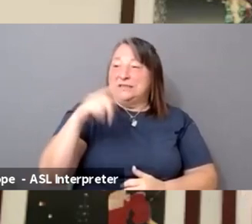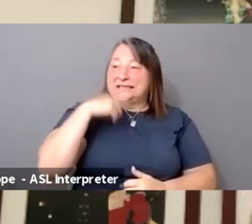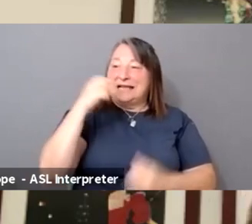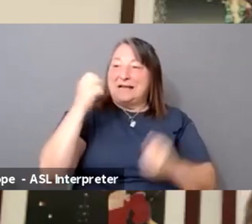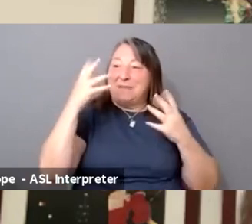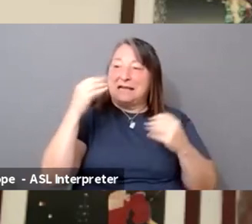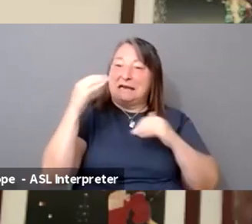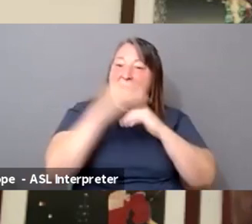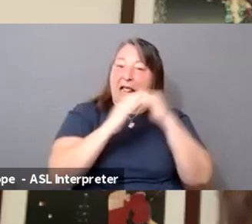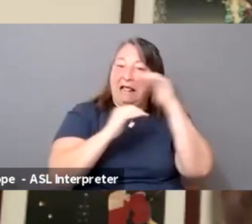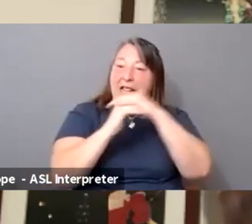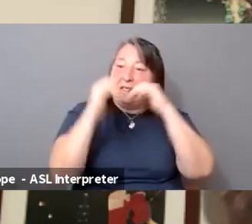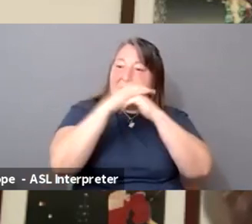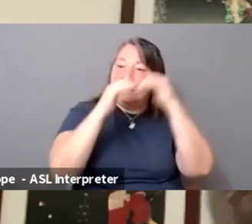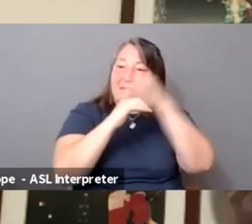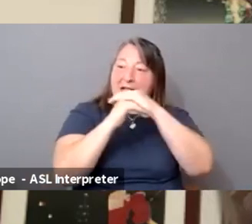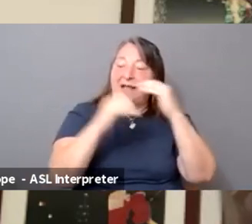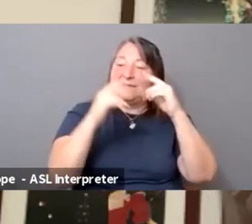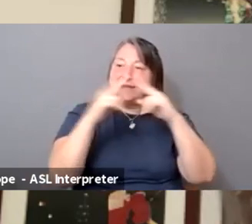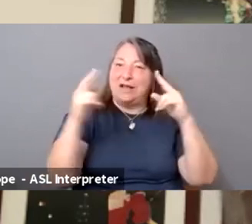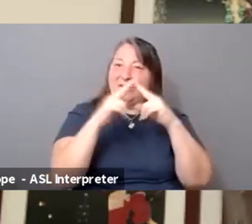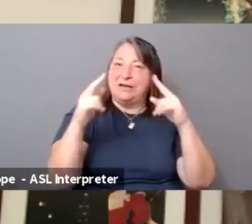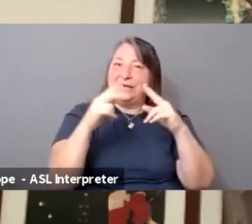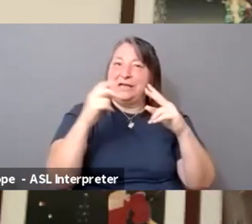and very, you know, robust and